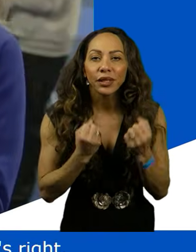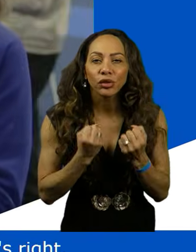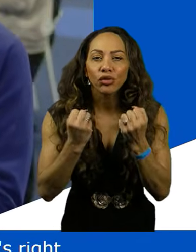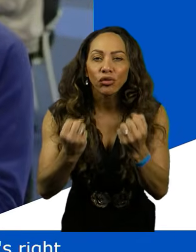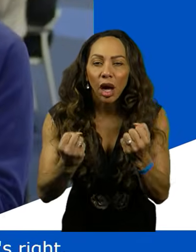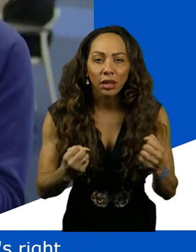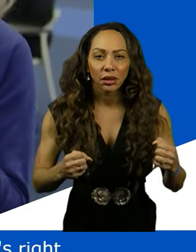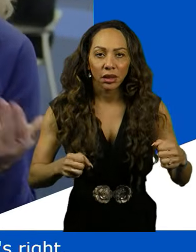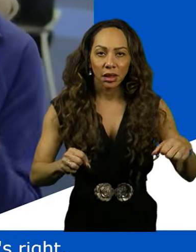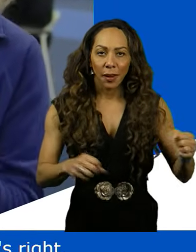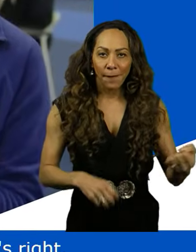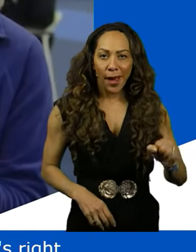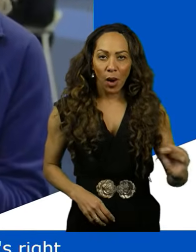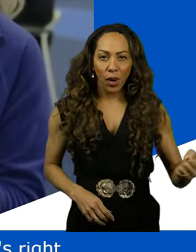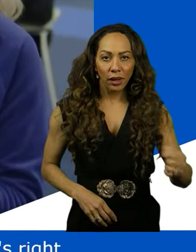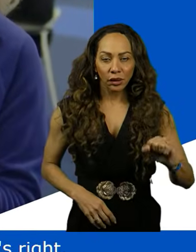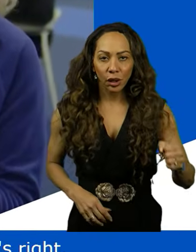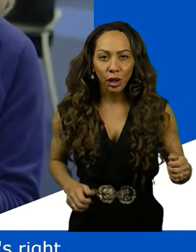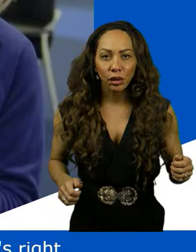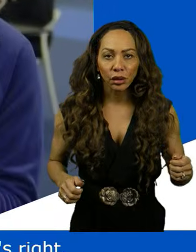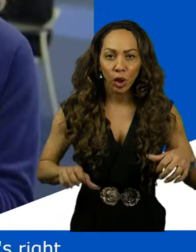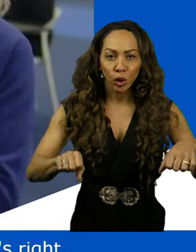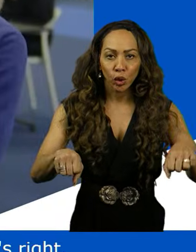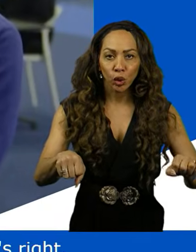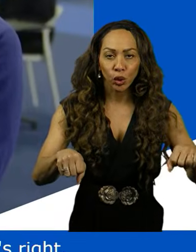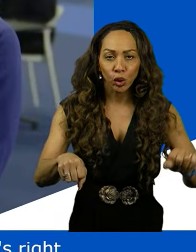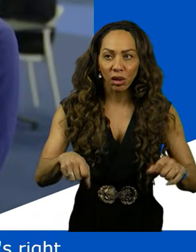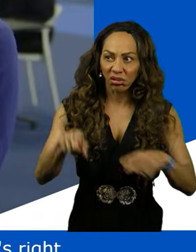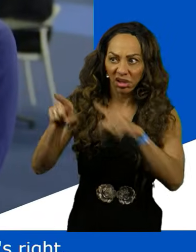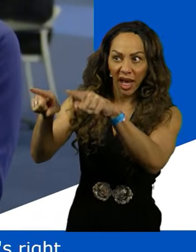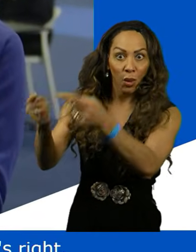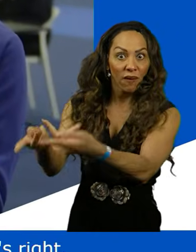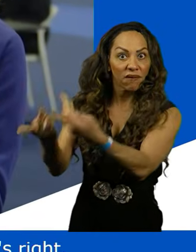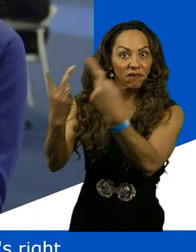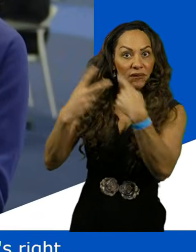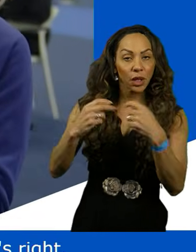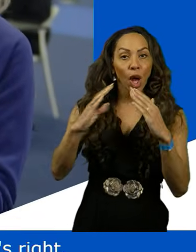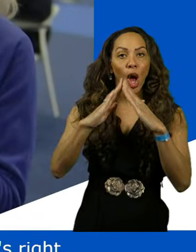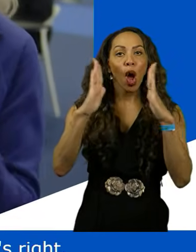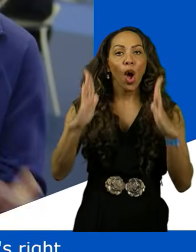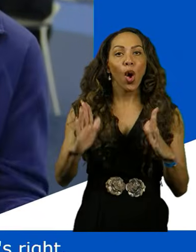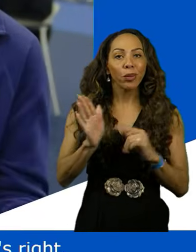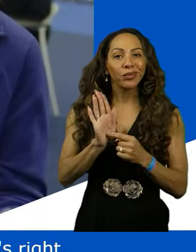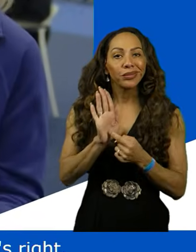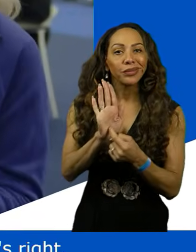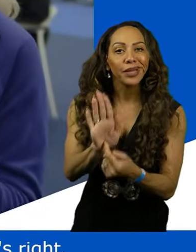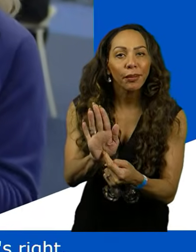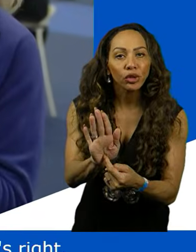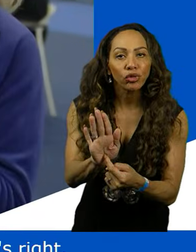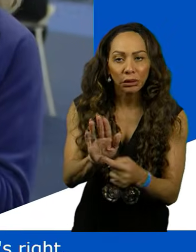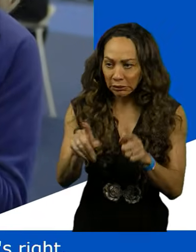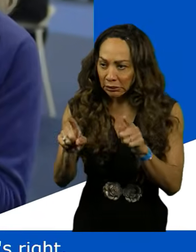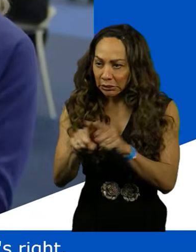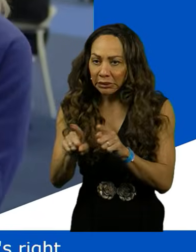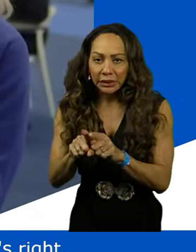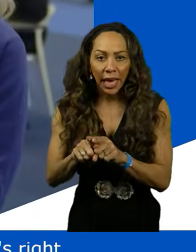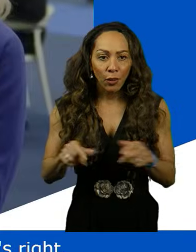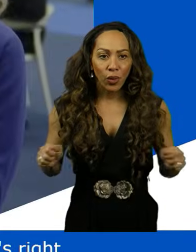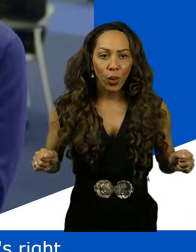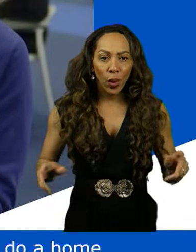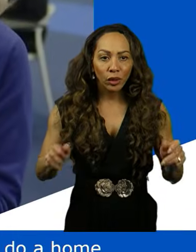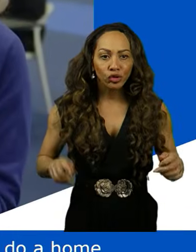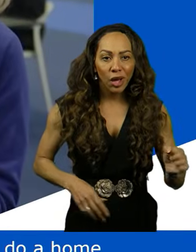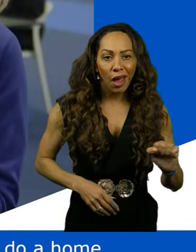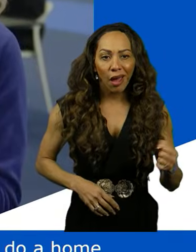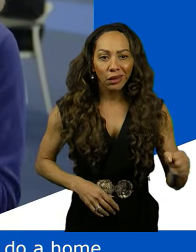wheelchairs, the scooters. The dealerships will actually do a home demonstration with you. It's the same with the wheelchair accessible vehicles as well. They'll come to your address, show you around. I suppose with